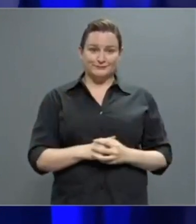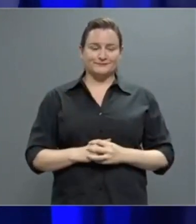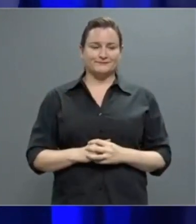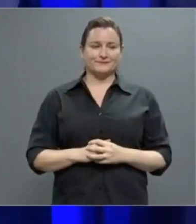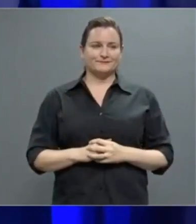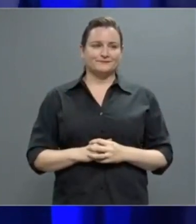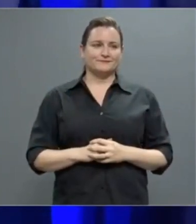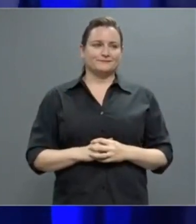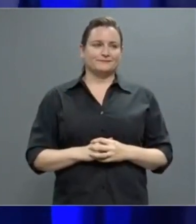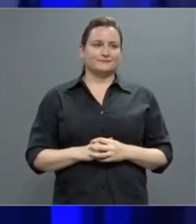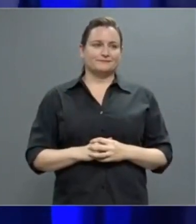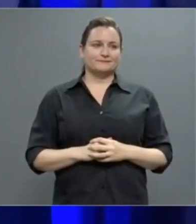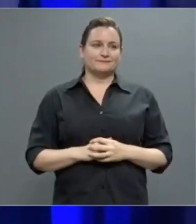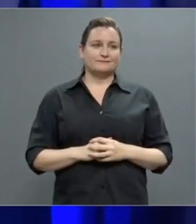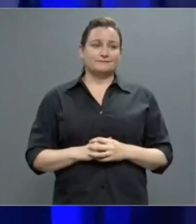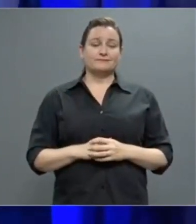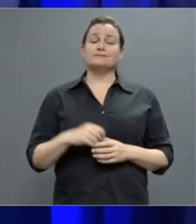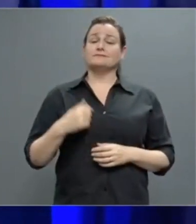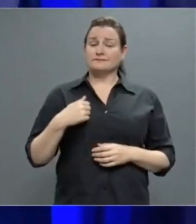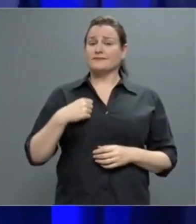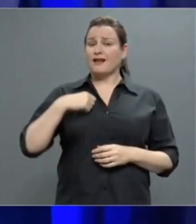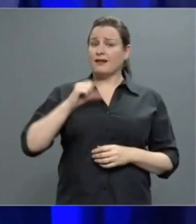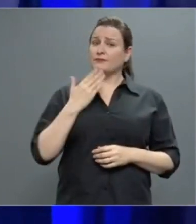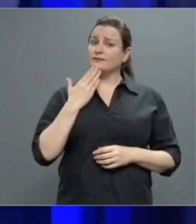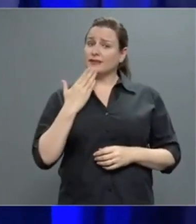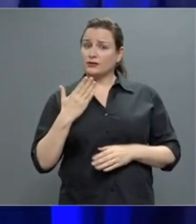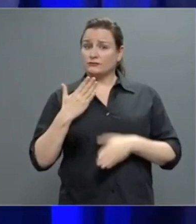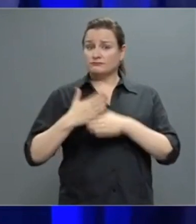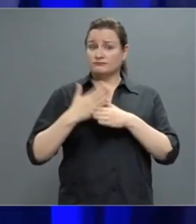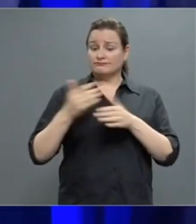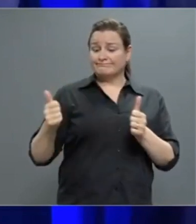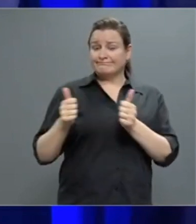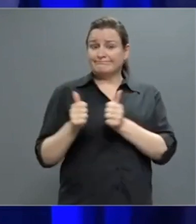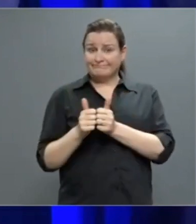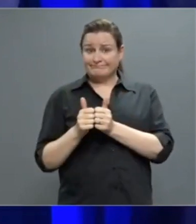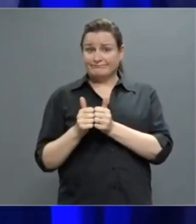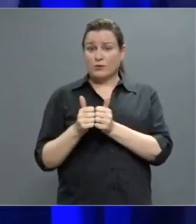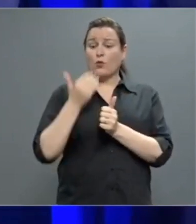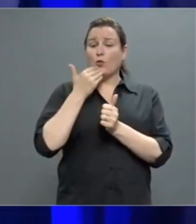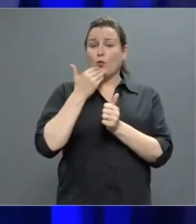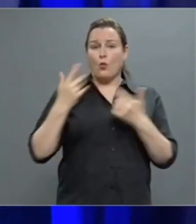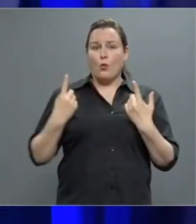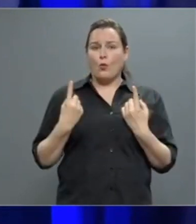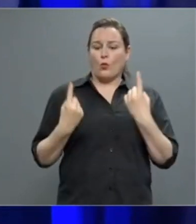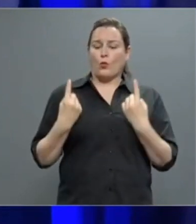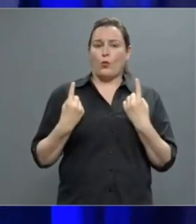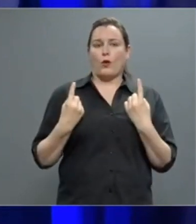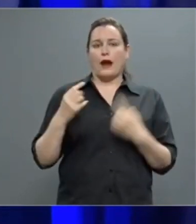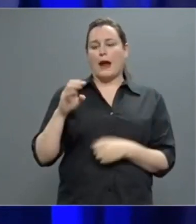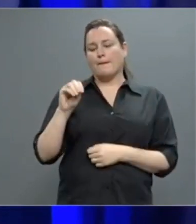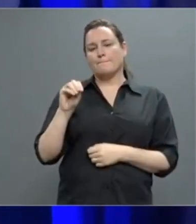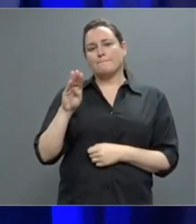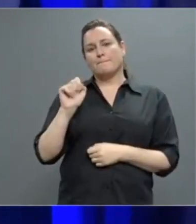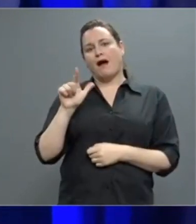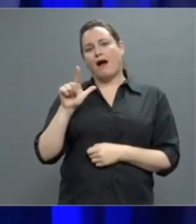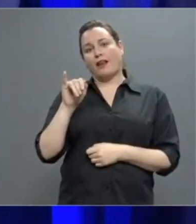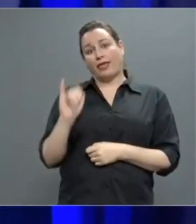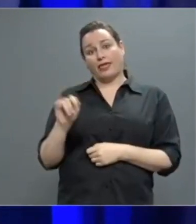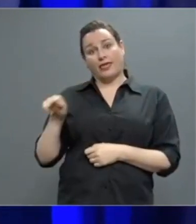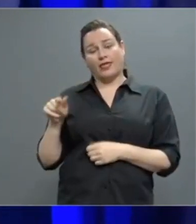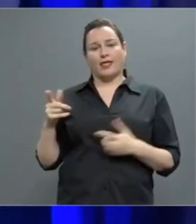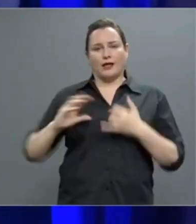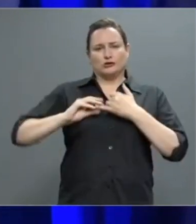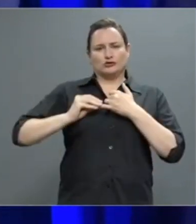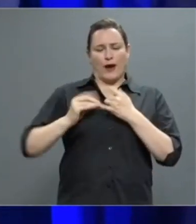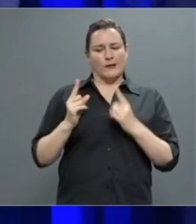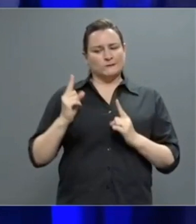I'd also like to give gratitude to my colleague in this leadership race. Mbali, sure, you didn't make this an